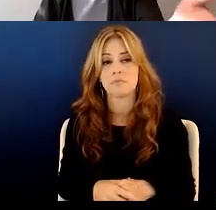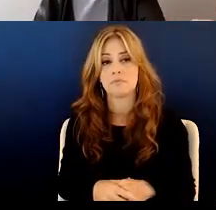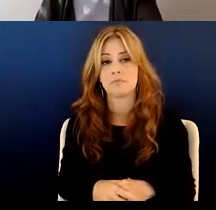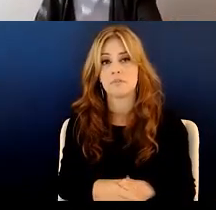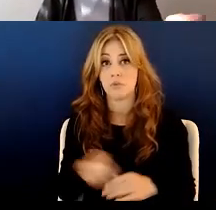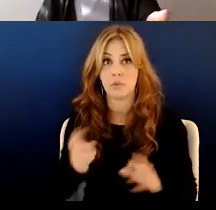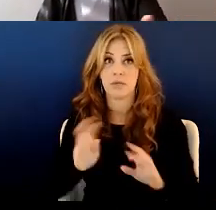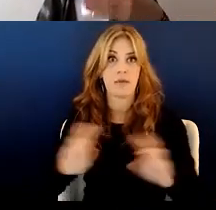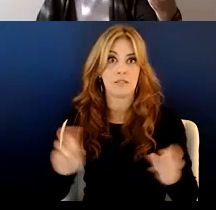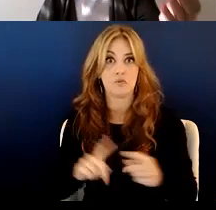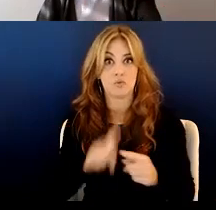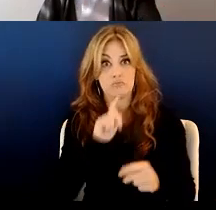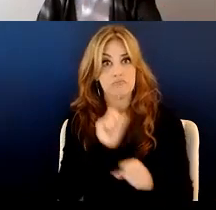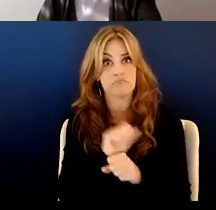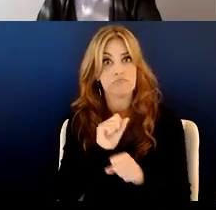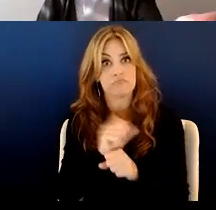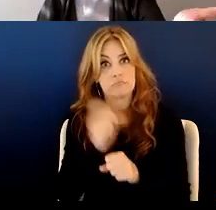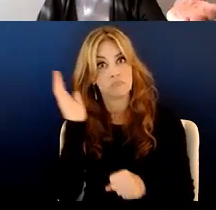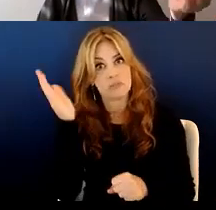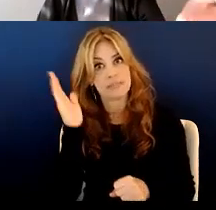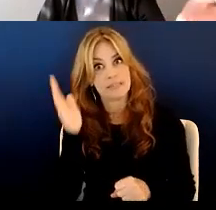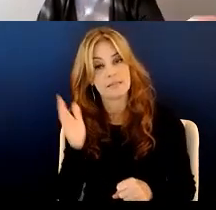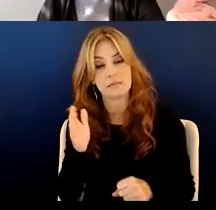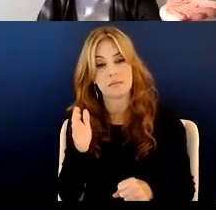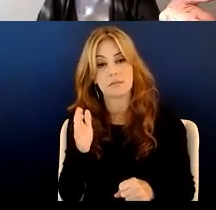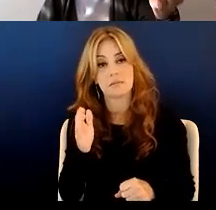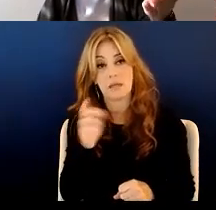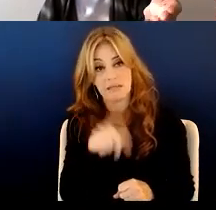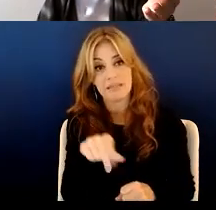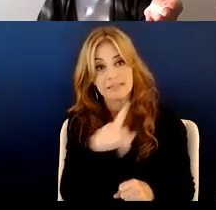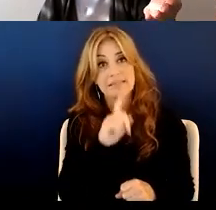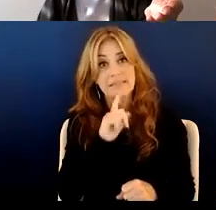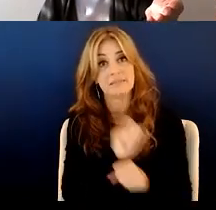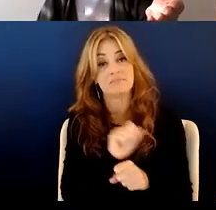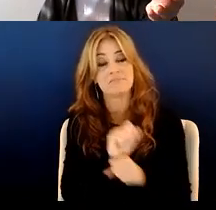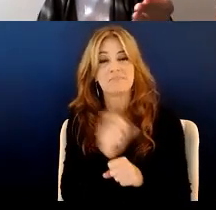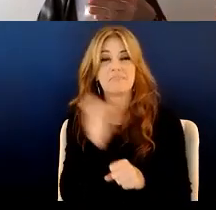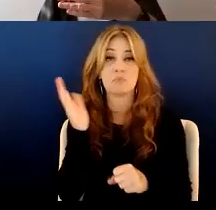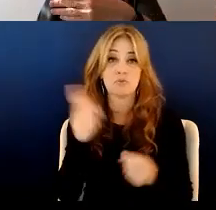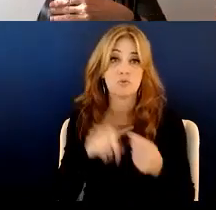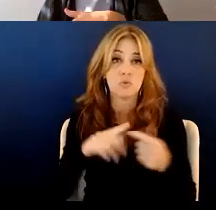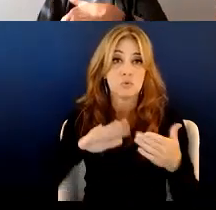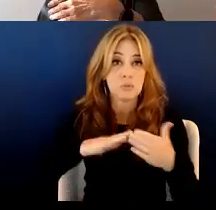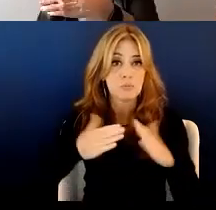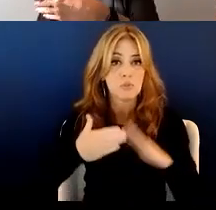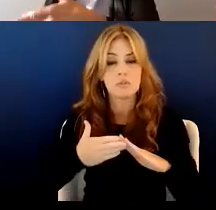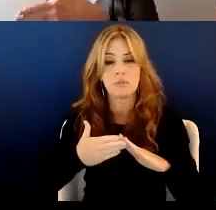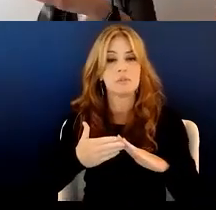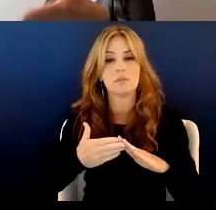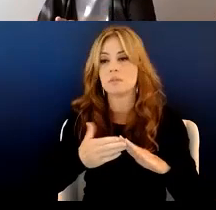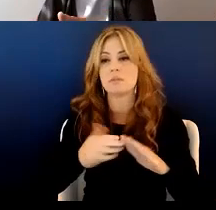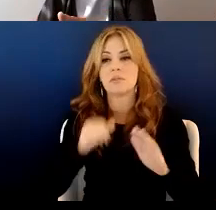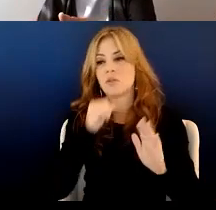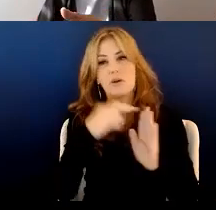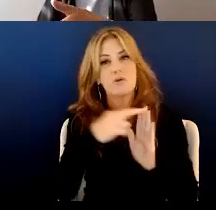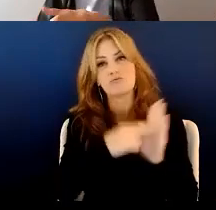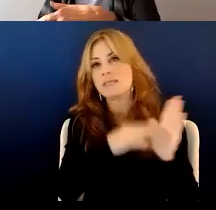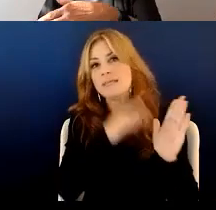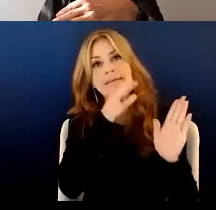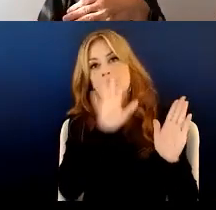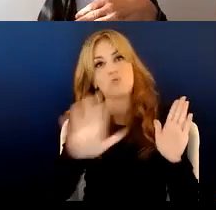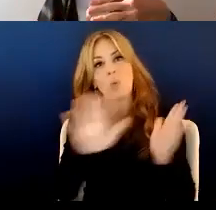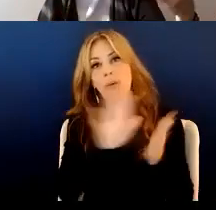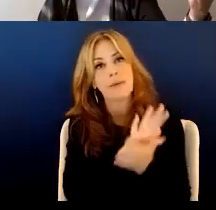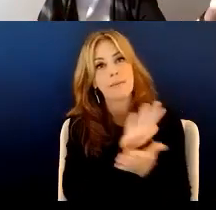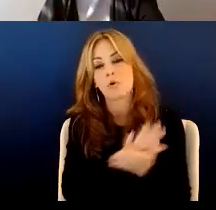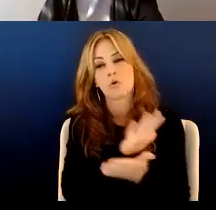presenting, you are presenting to a community. So the question is, you're not aiming to read a paper, because if you